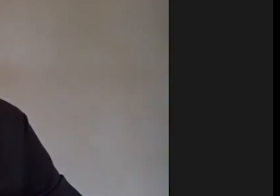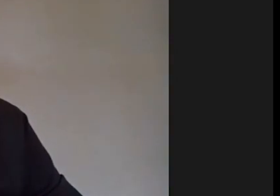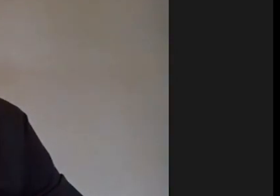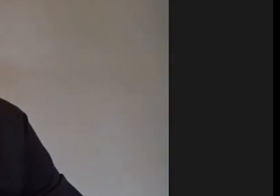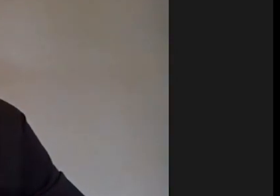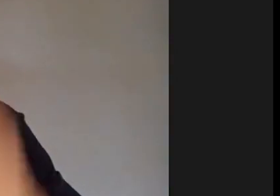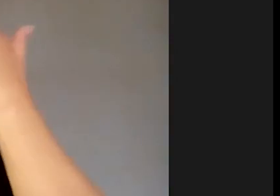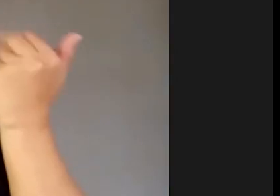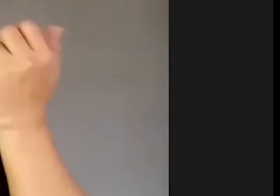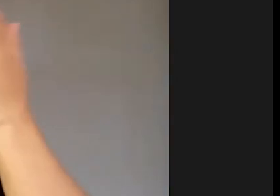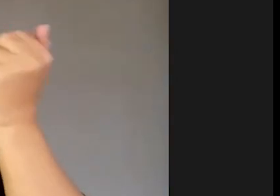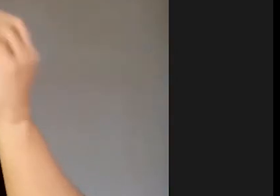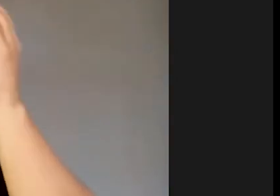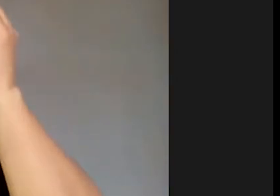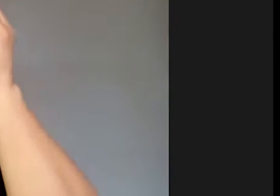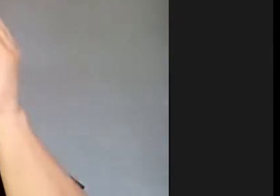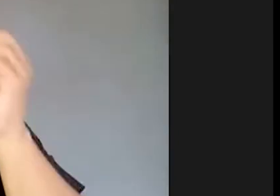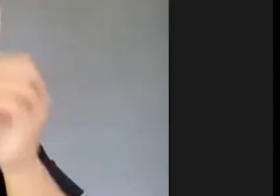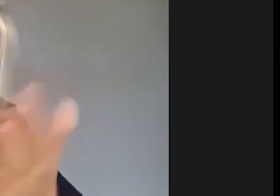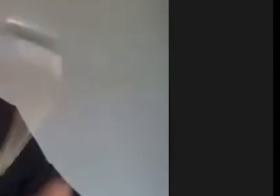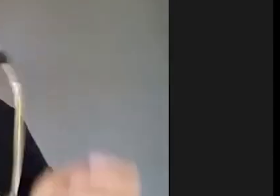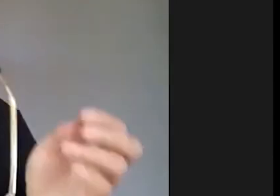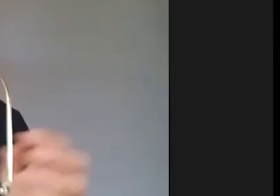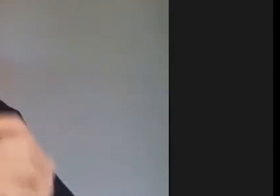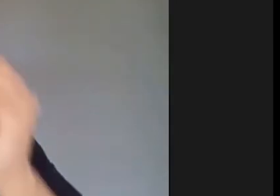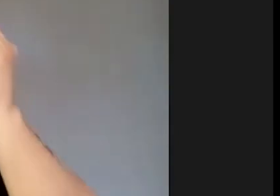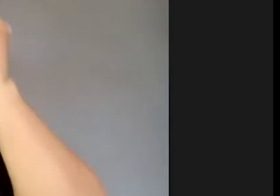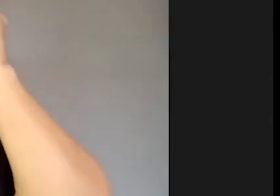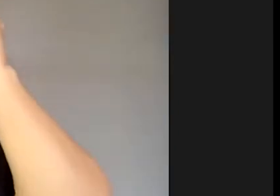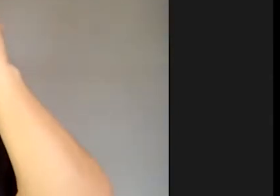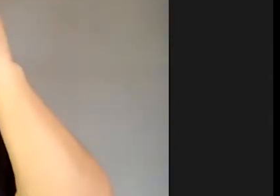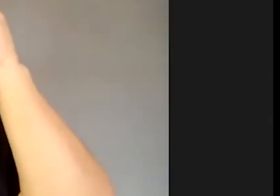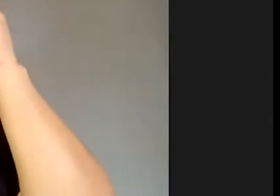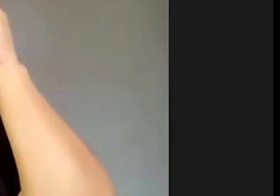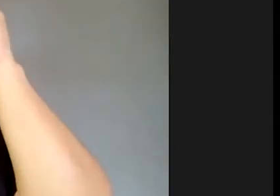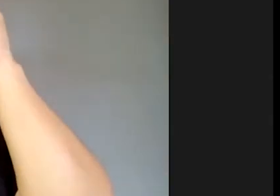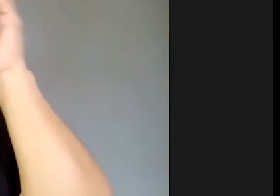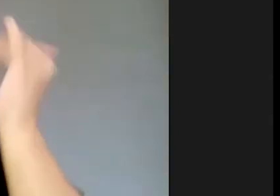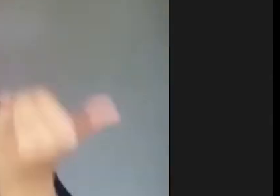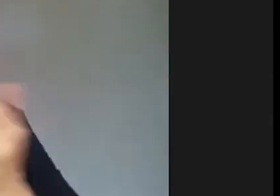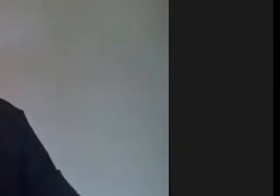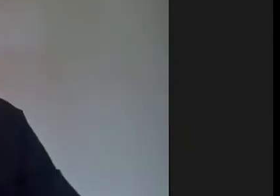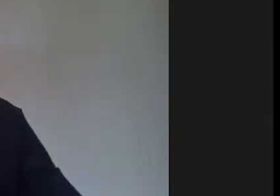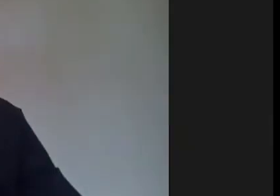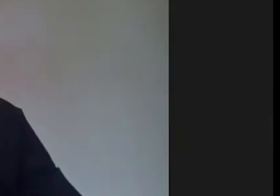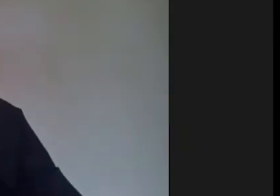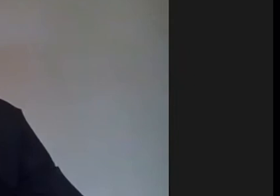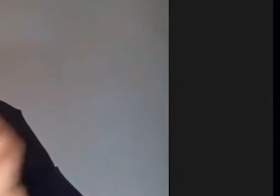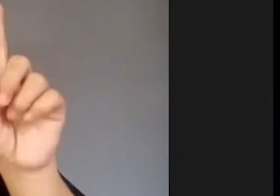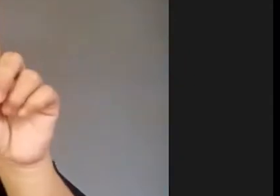Right. Okay. Now, one thing you need to think